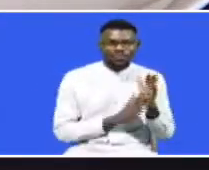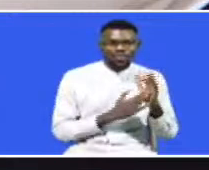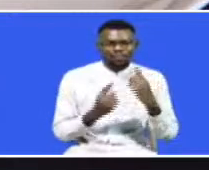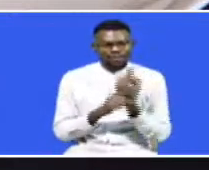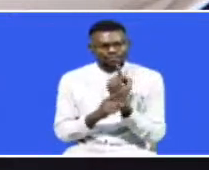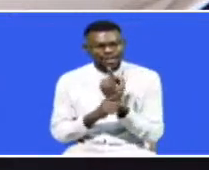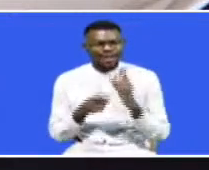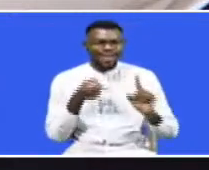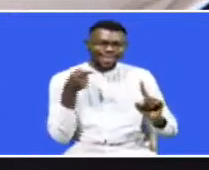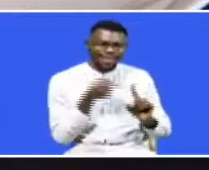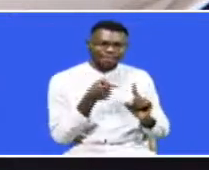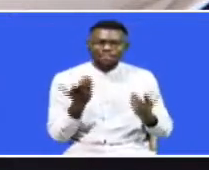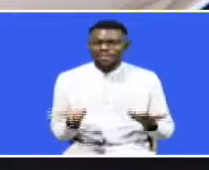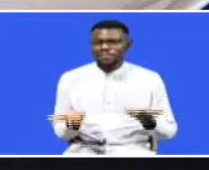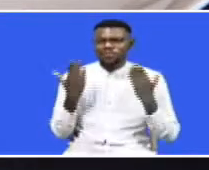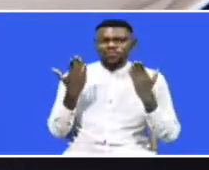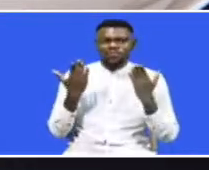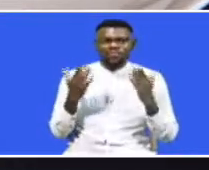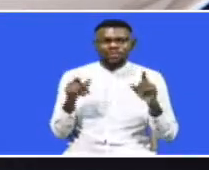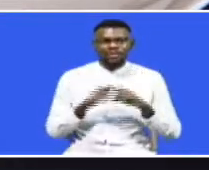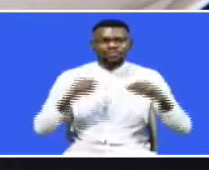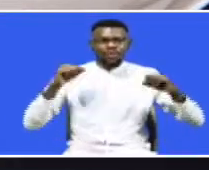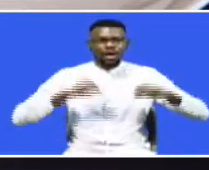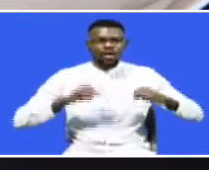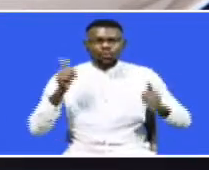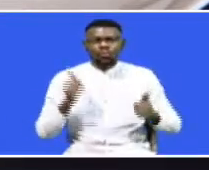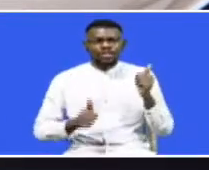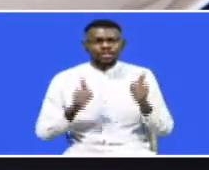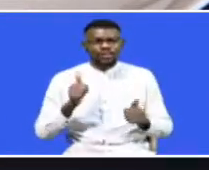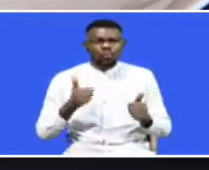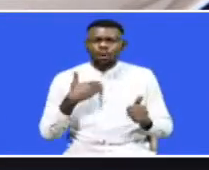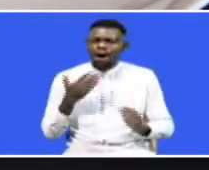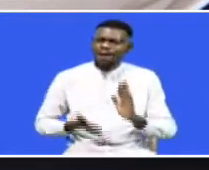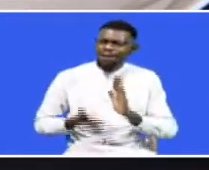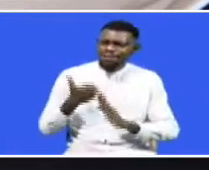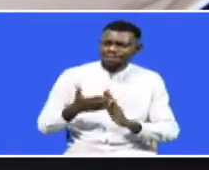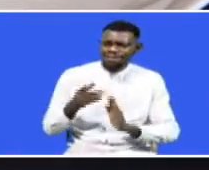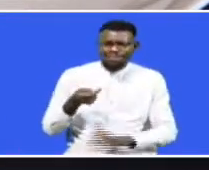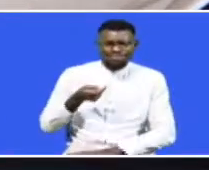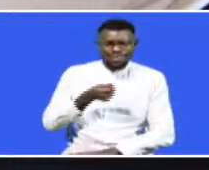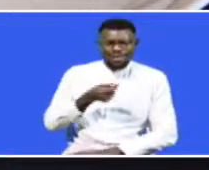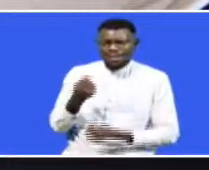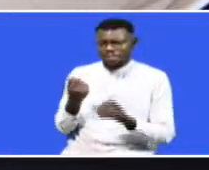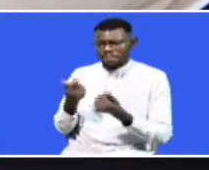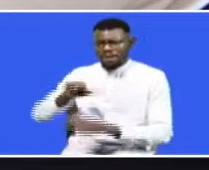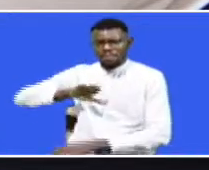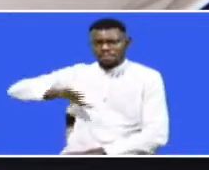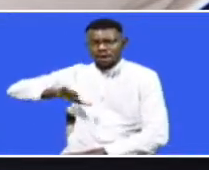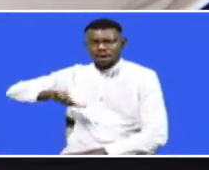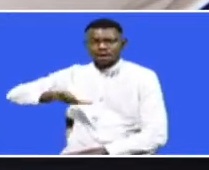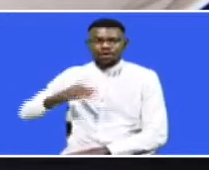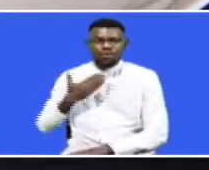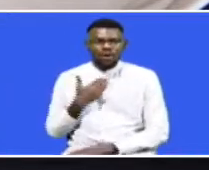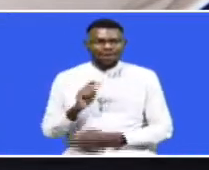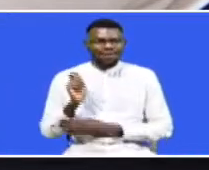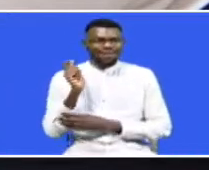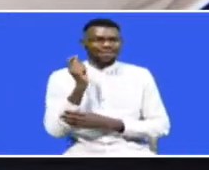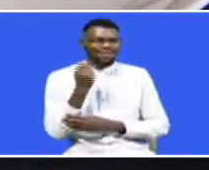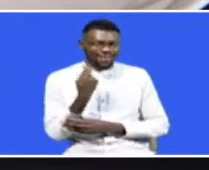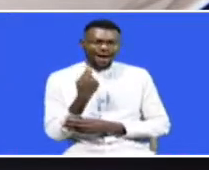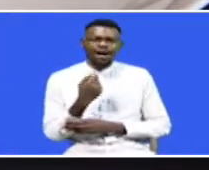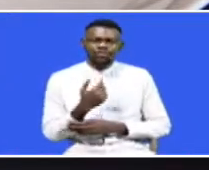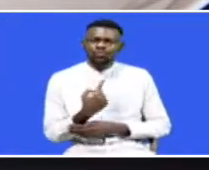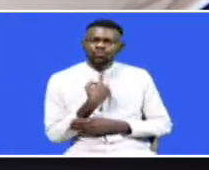revive the sector. Among other things agreed upon are prompt payment of their dues, full control of the Kenya Planters Cooperative